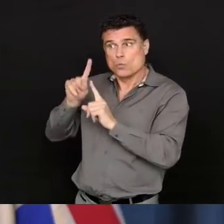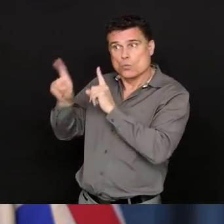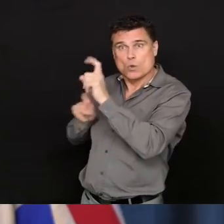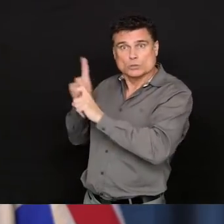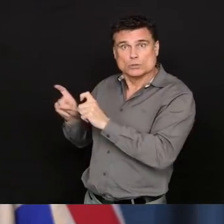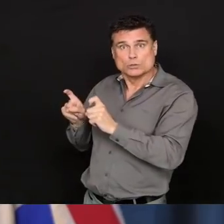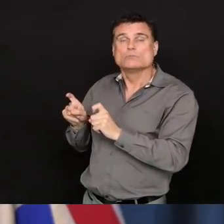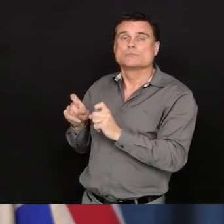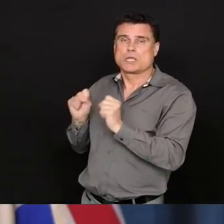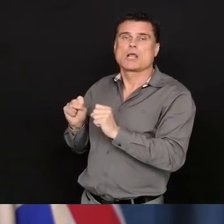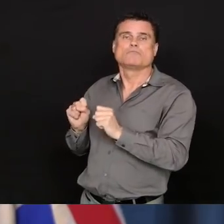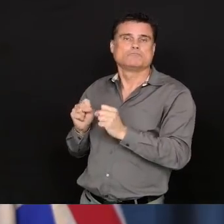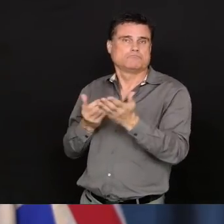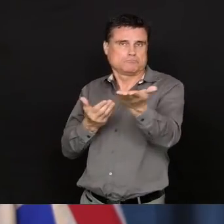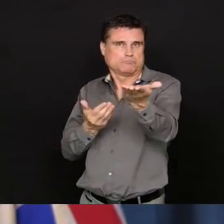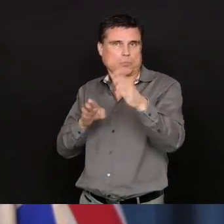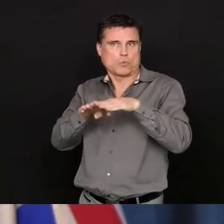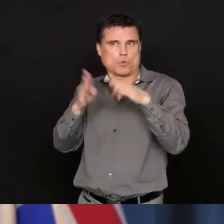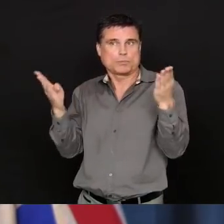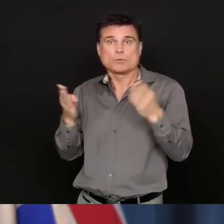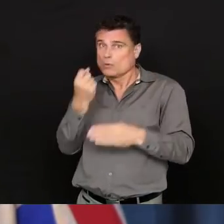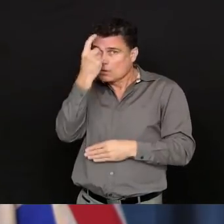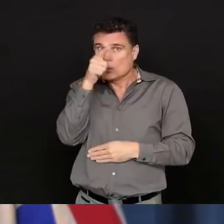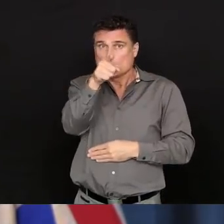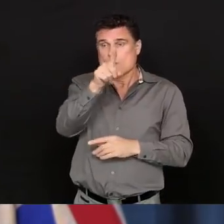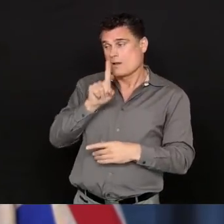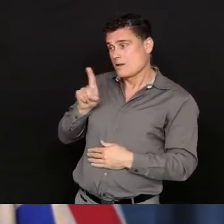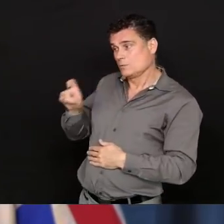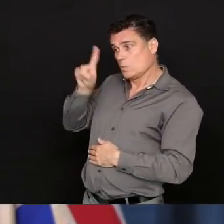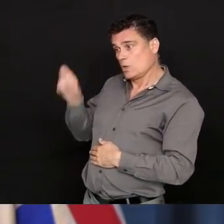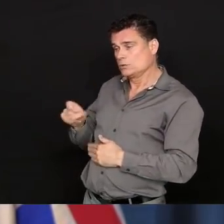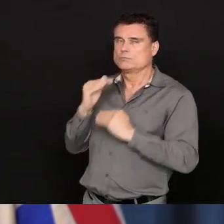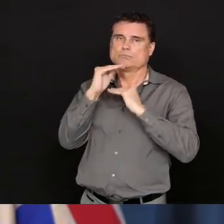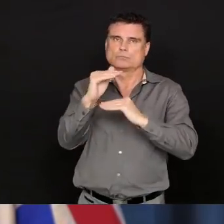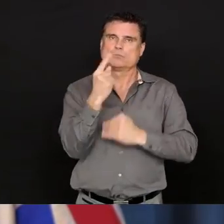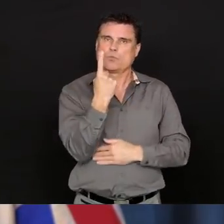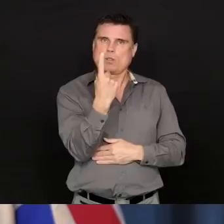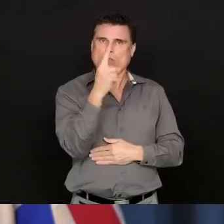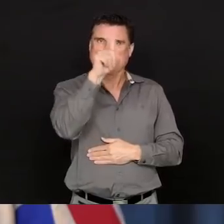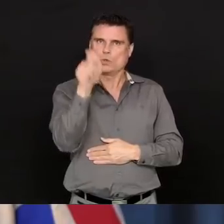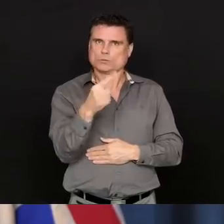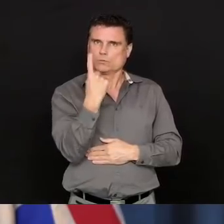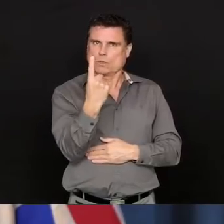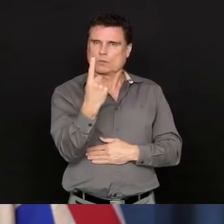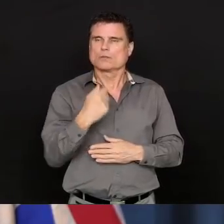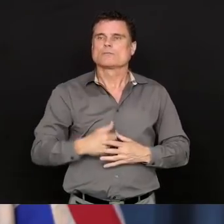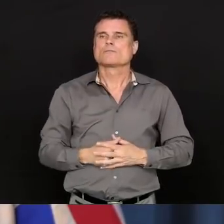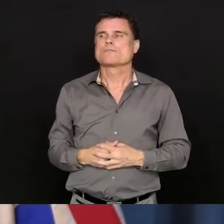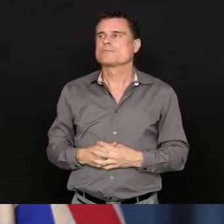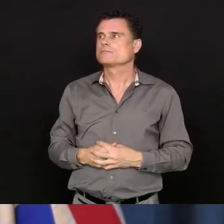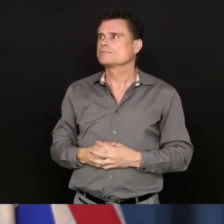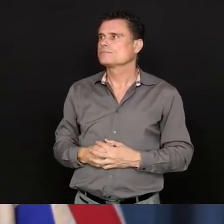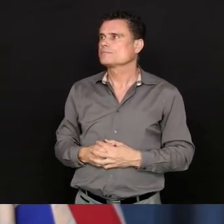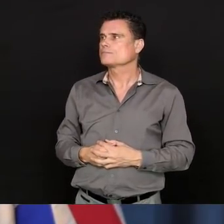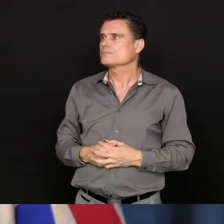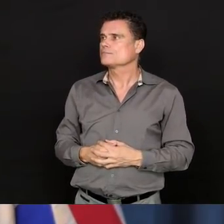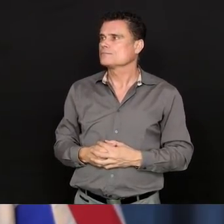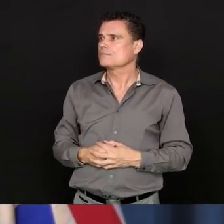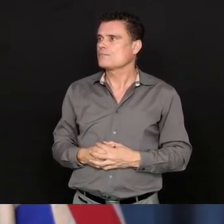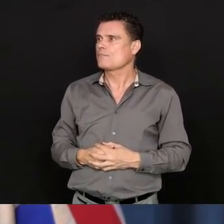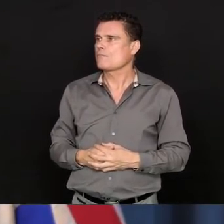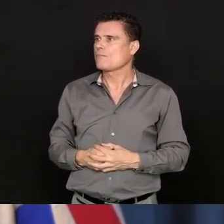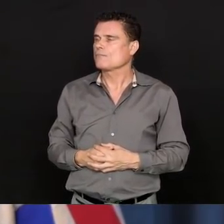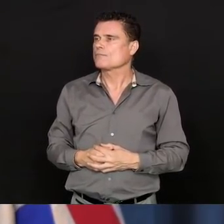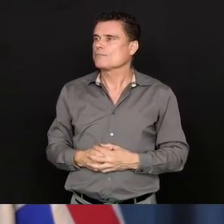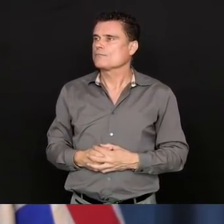the queue, you are limited to one question. And we ask that everybody please take your phones off of mute. You will not be audible until